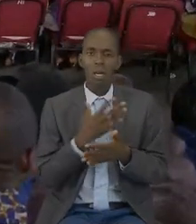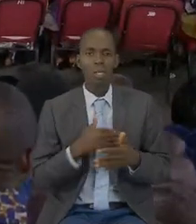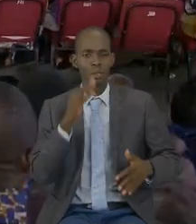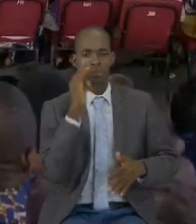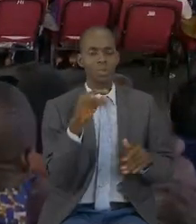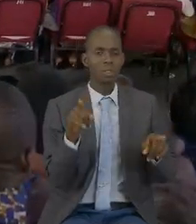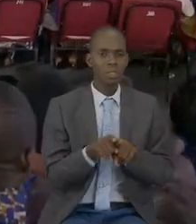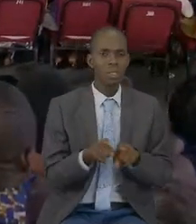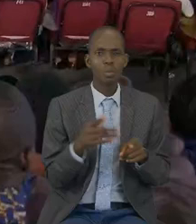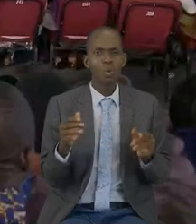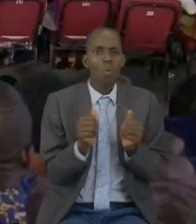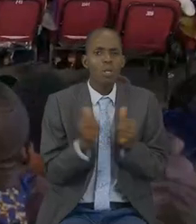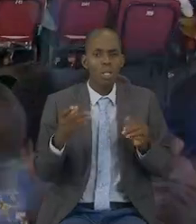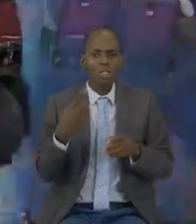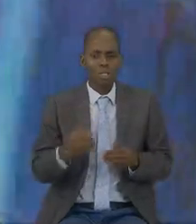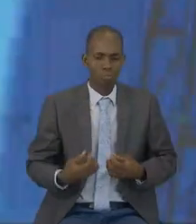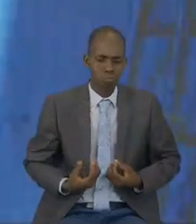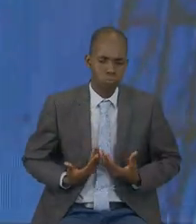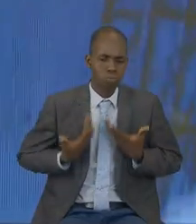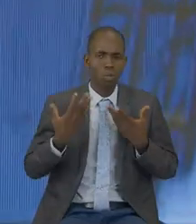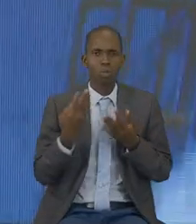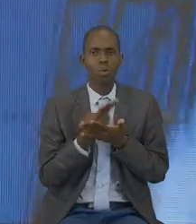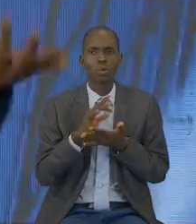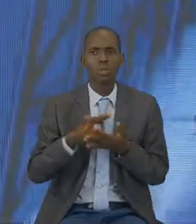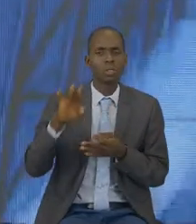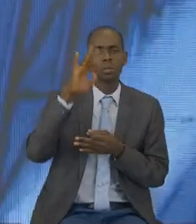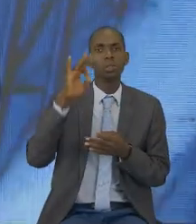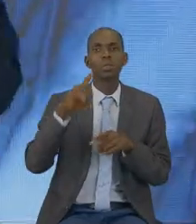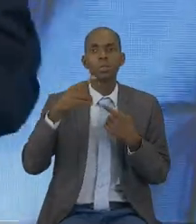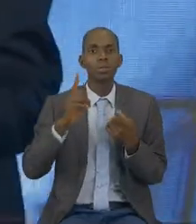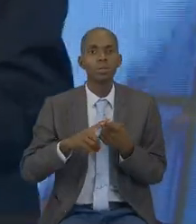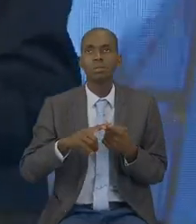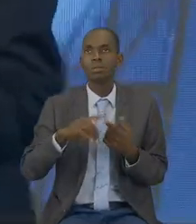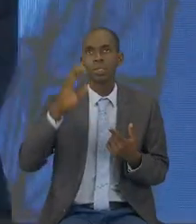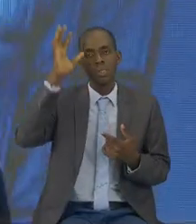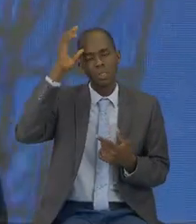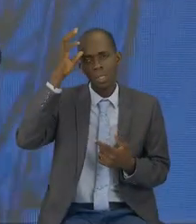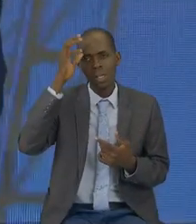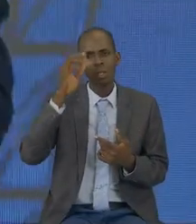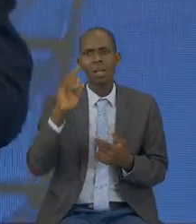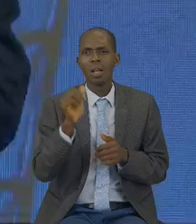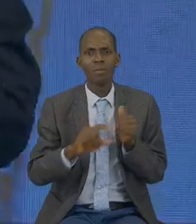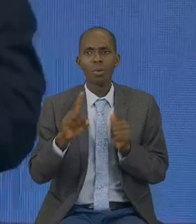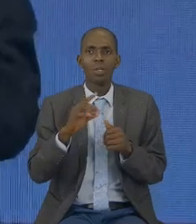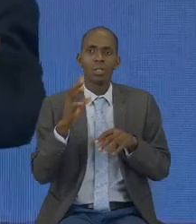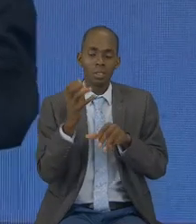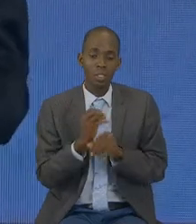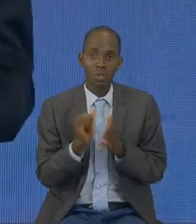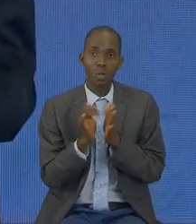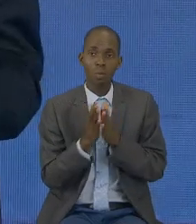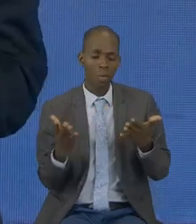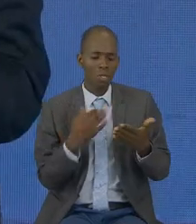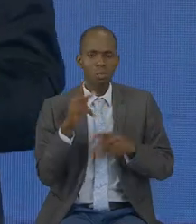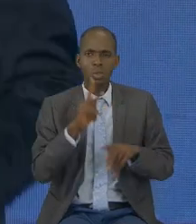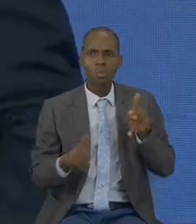is not there, and then you come, is it Japan, is it you know, where, you know, and then you look at them, and those people have never